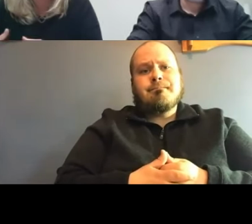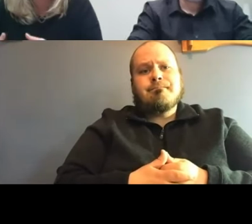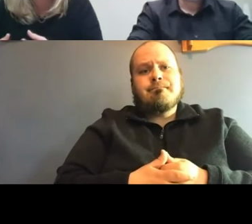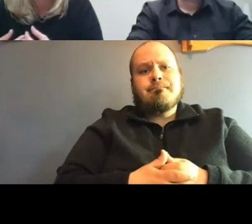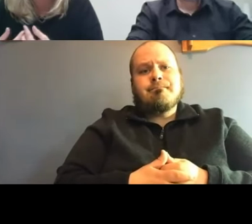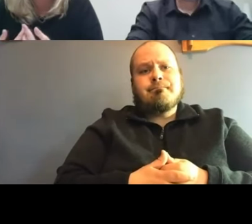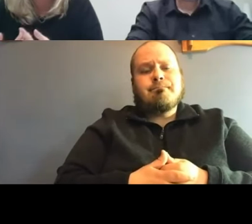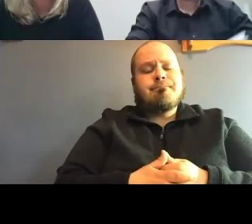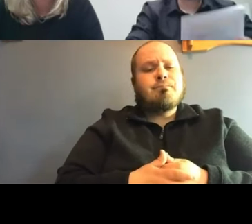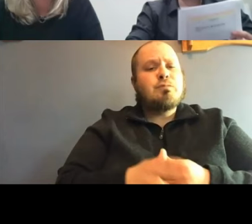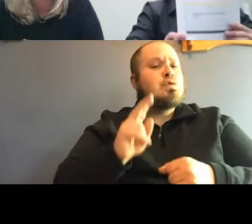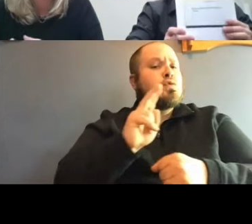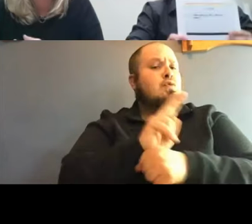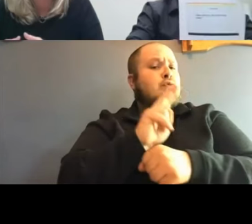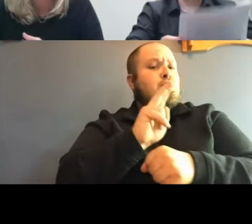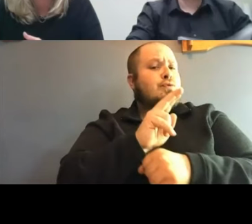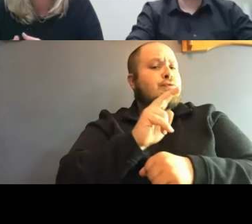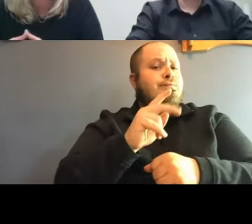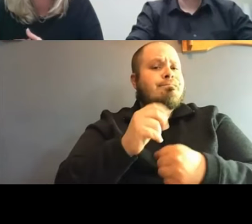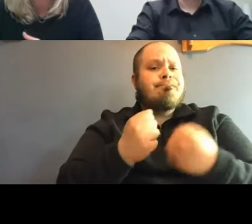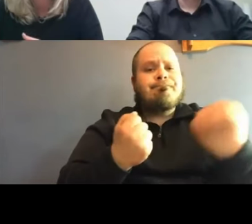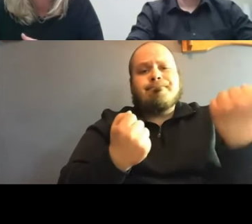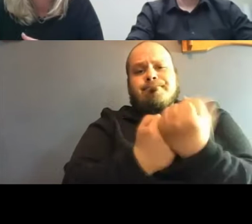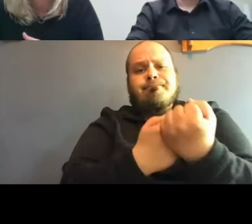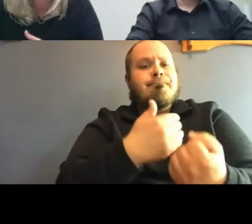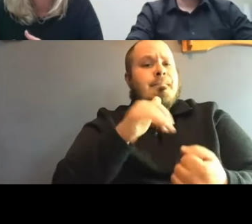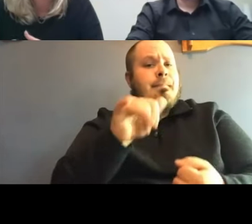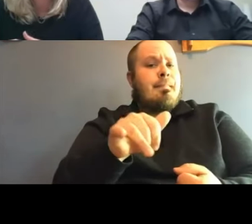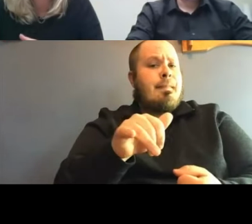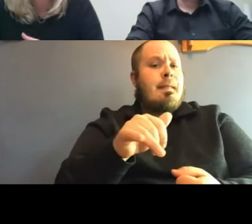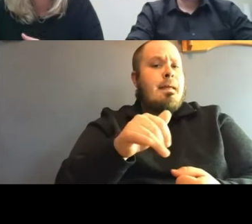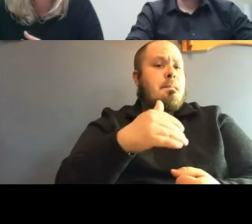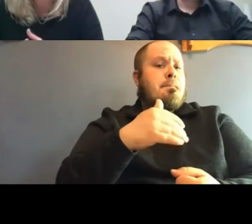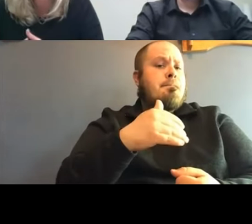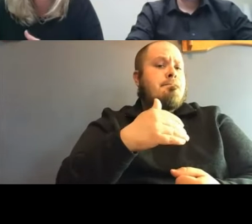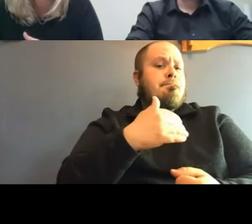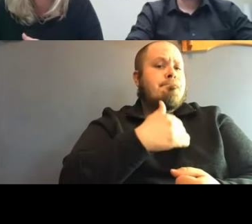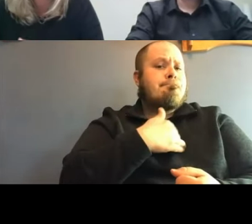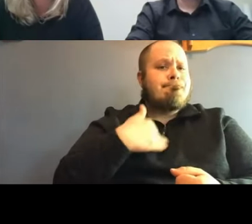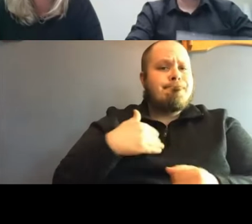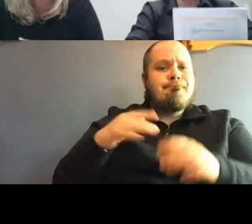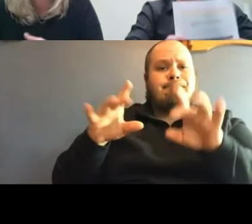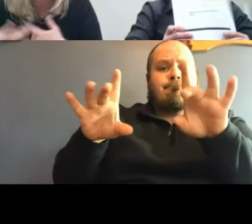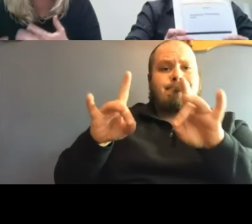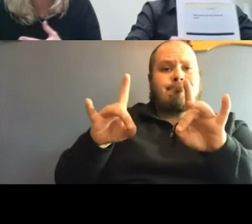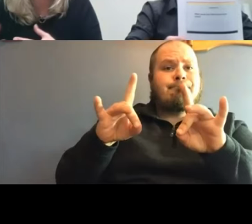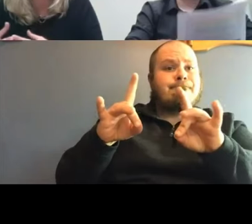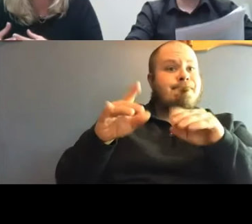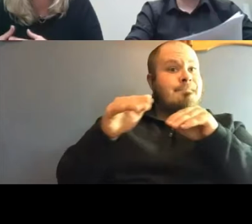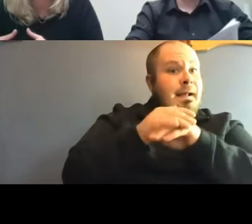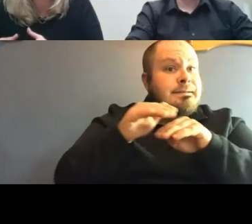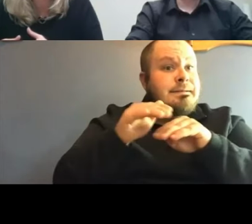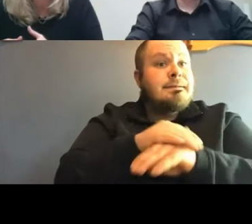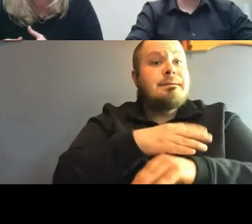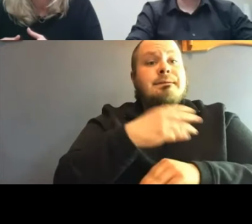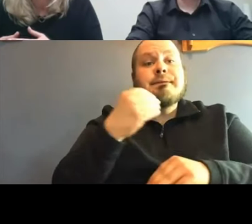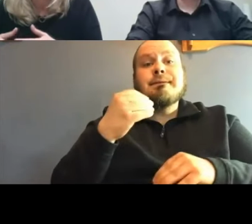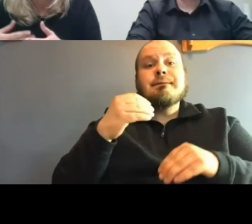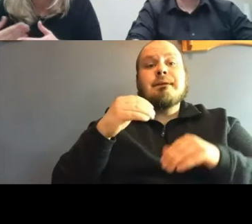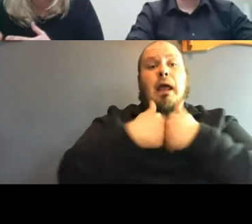it's used to directly assist the member in selection, acquisition, or use of a